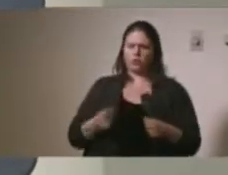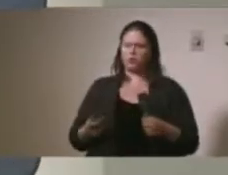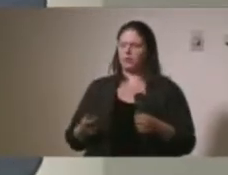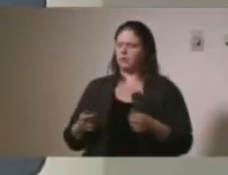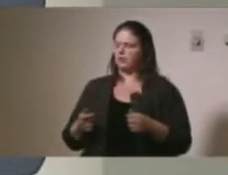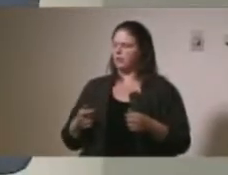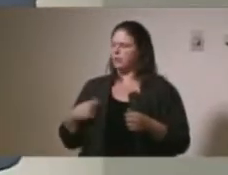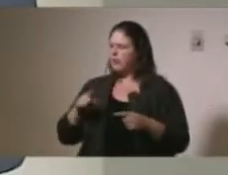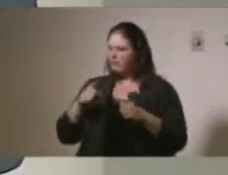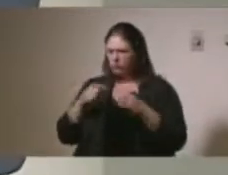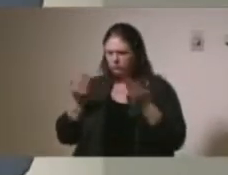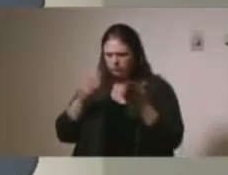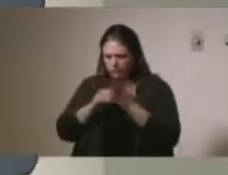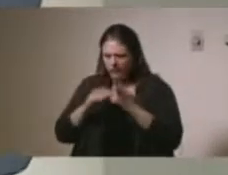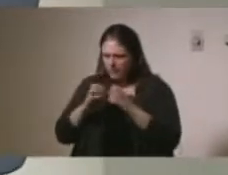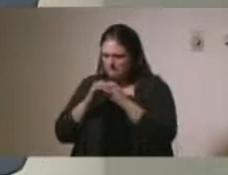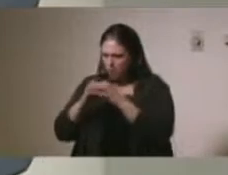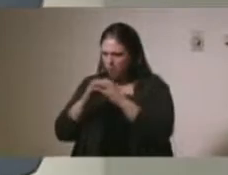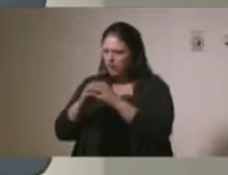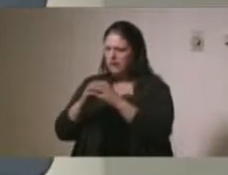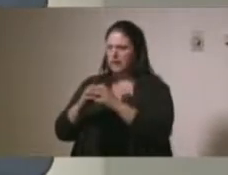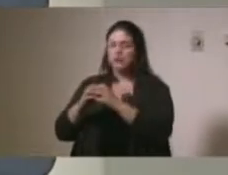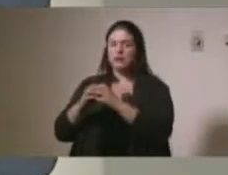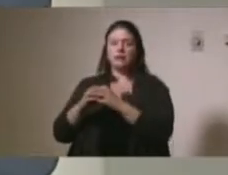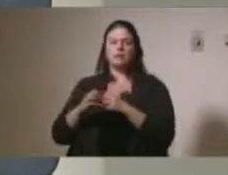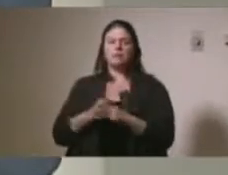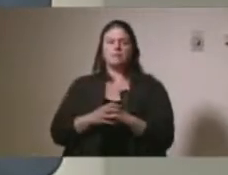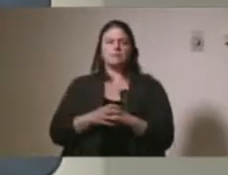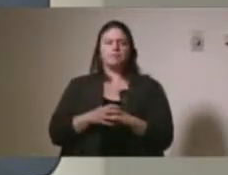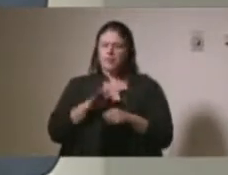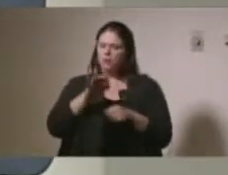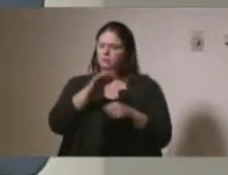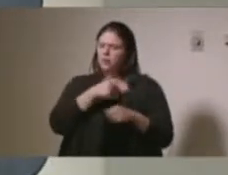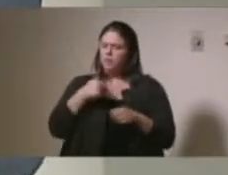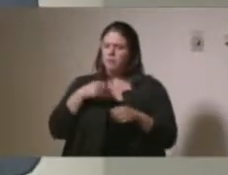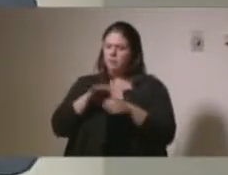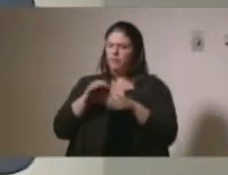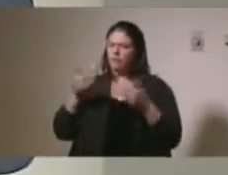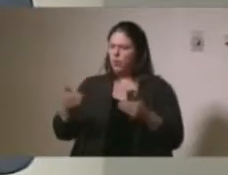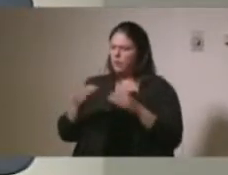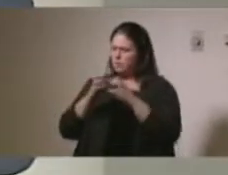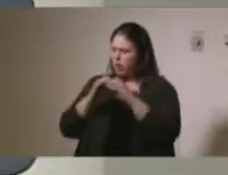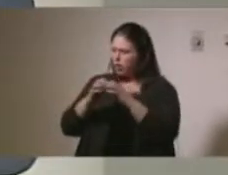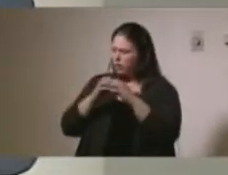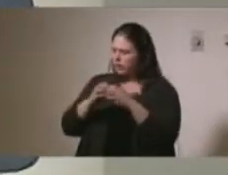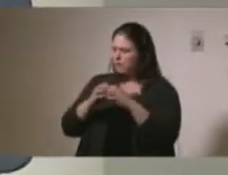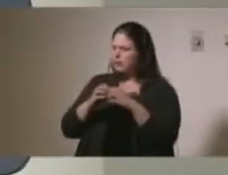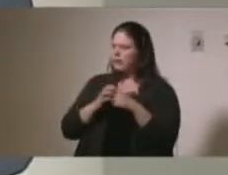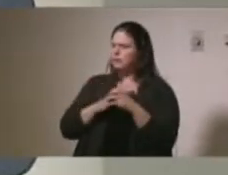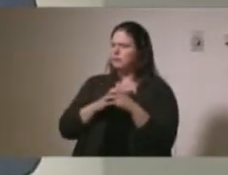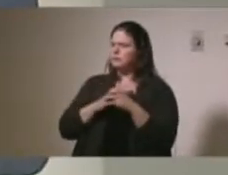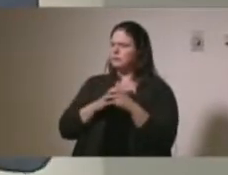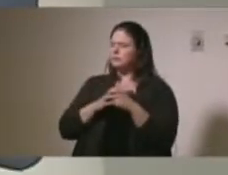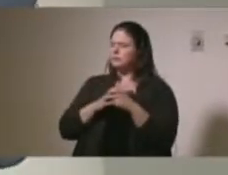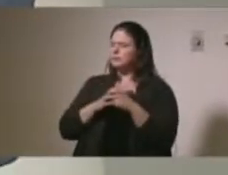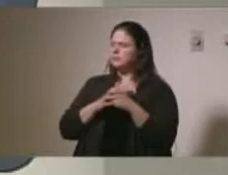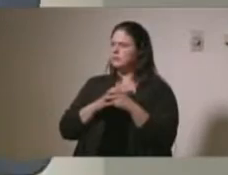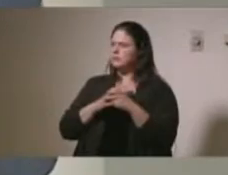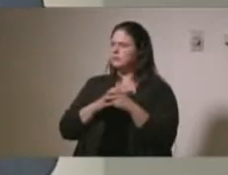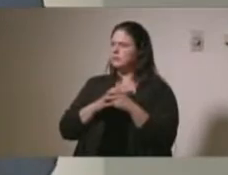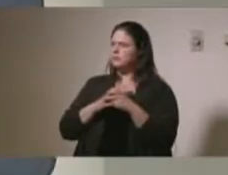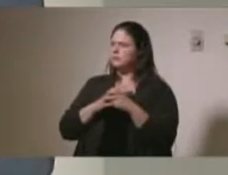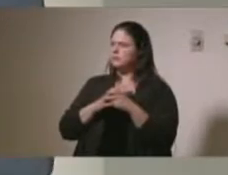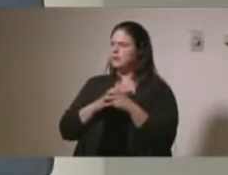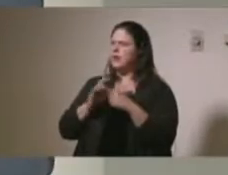on which our members voted. After that, there was all the pressure exerted by Canada